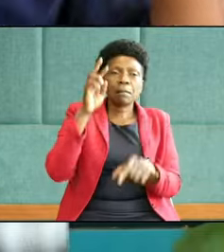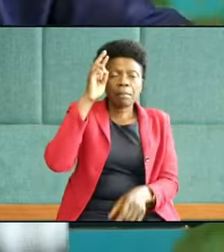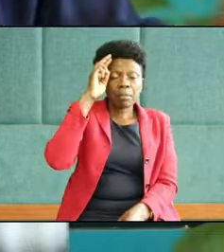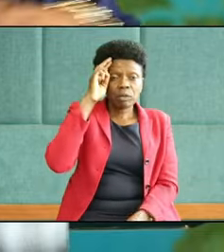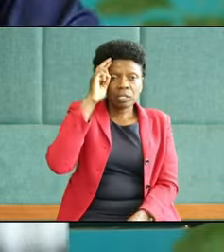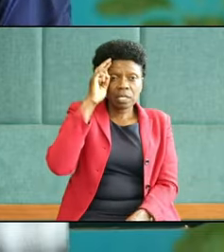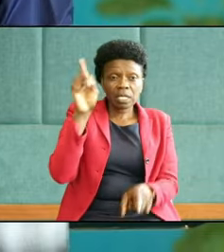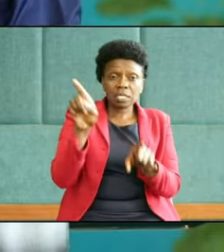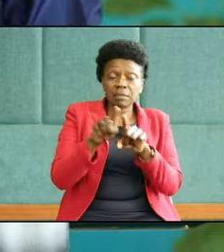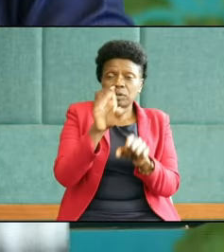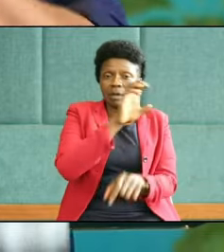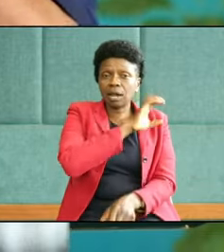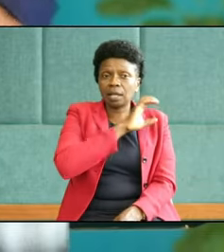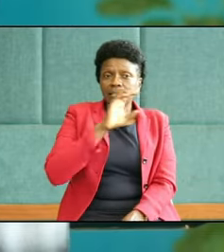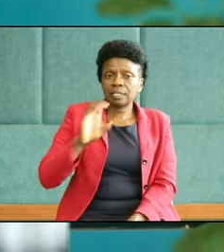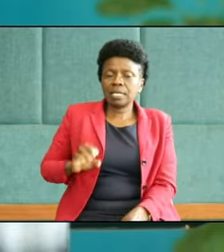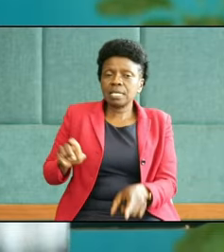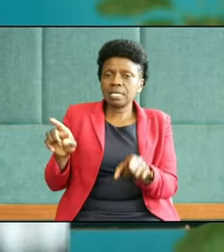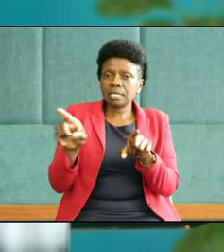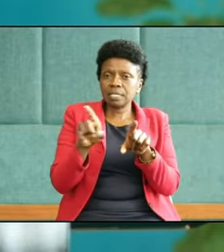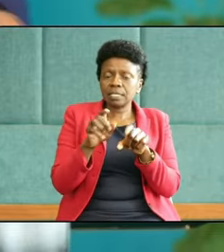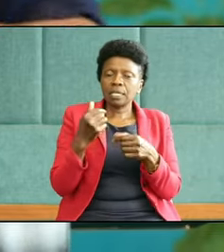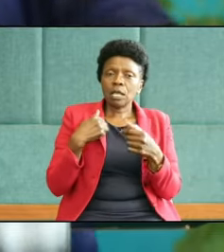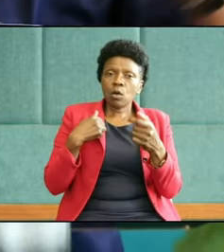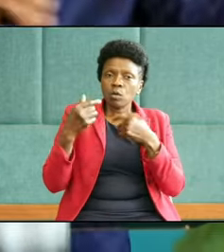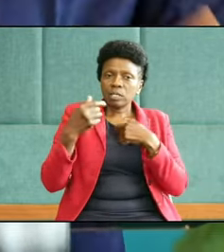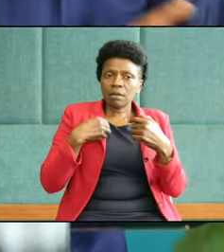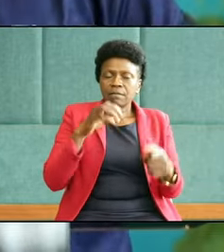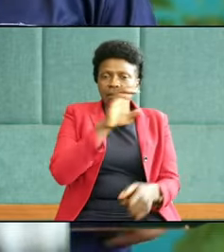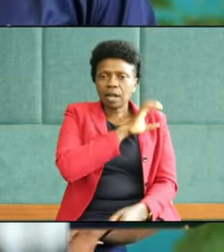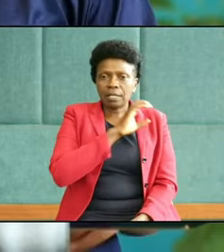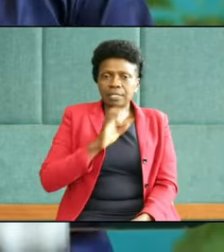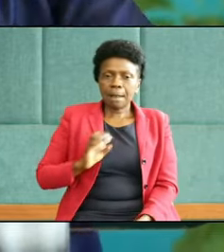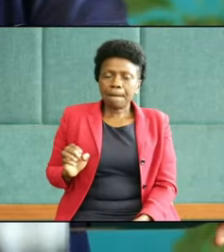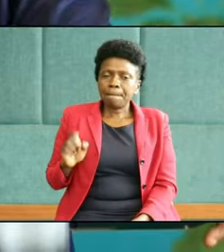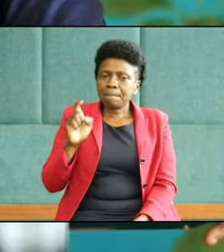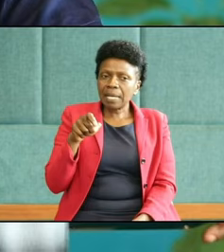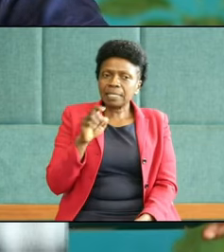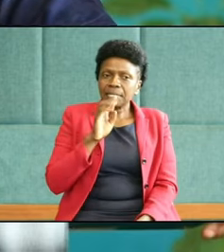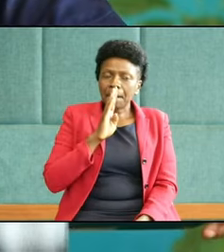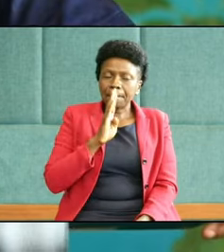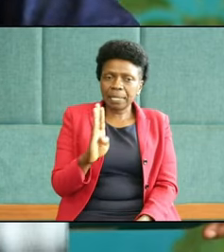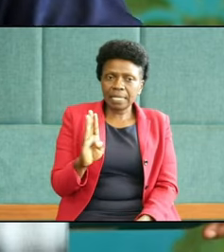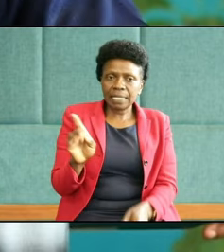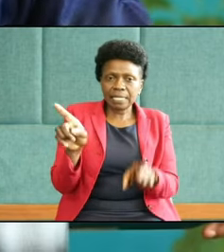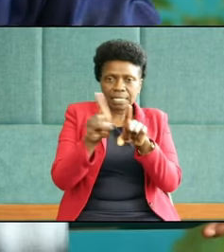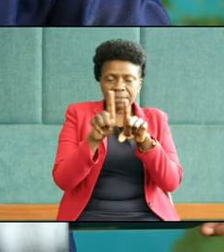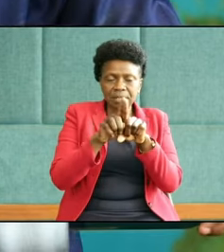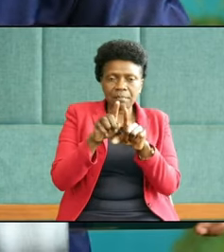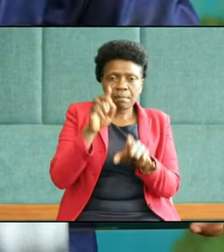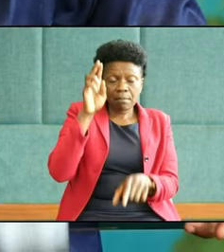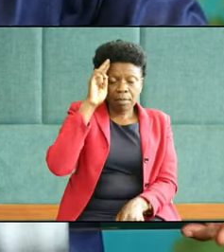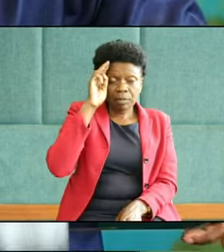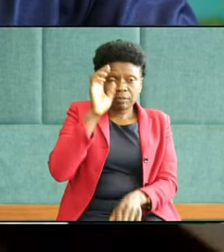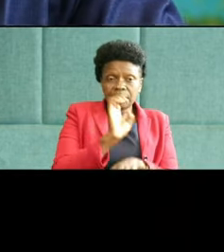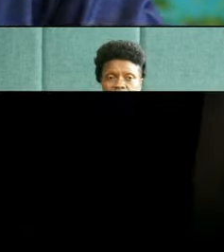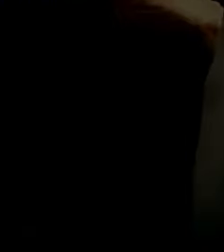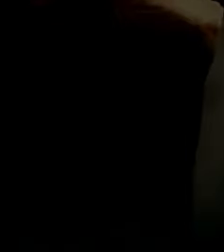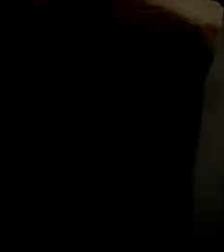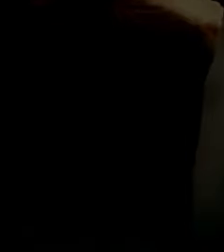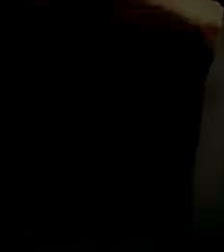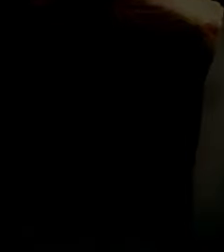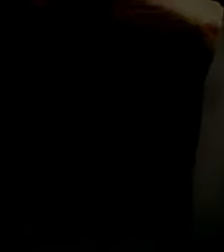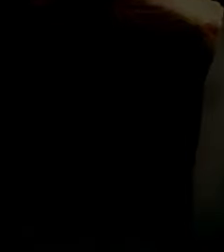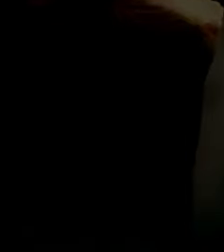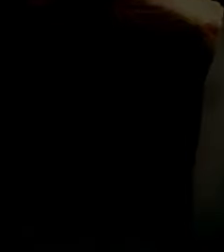The concern of Christ must be the concern of Nairobi Central. Mark 10, verse 45. For the Son of